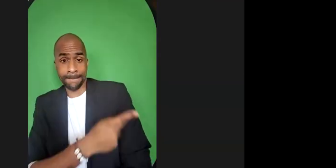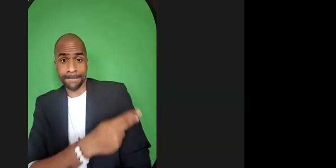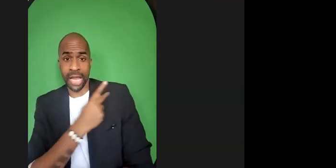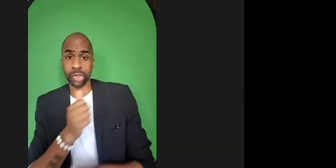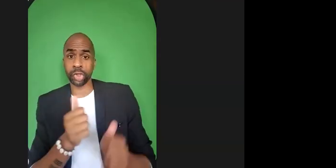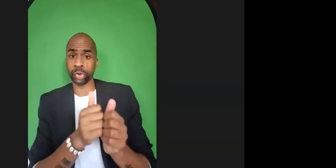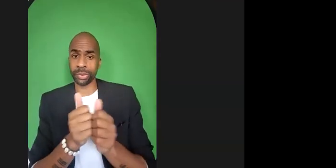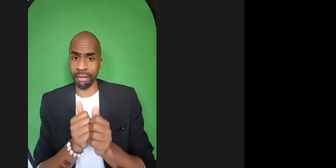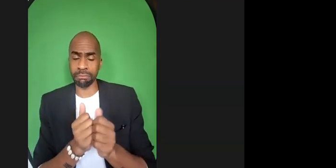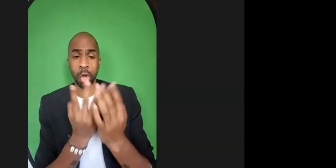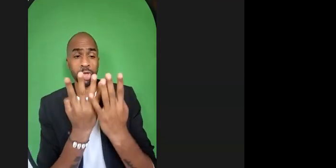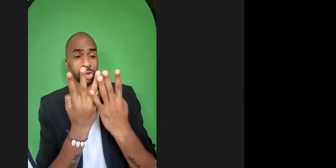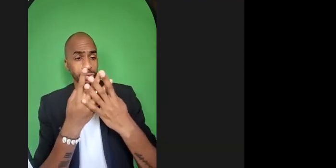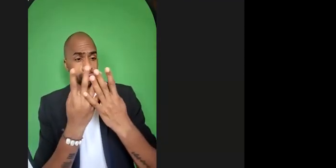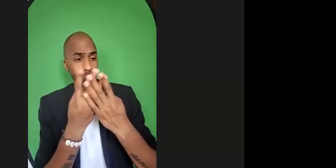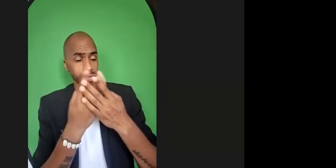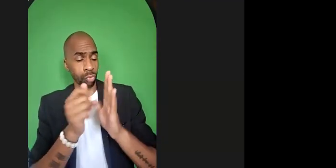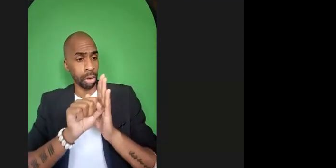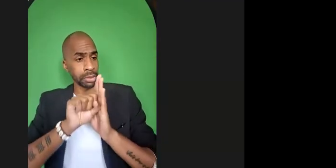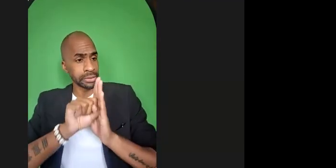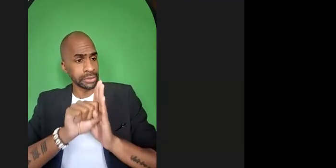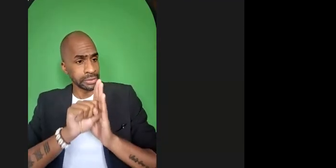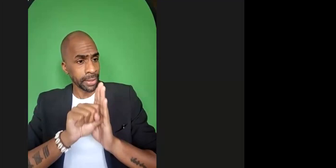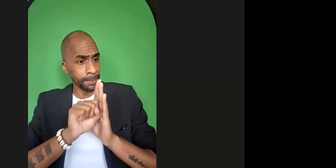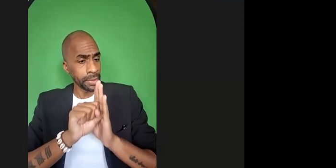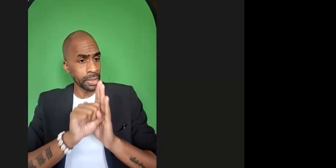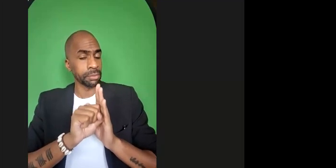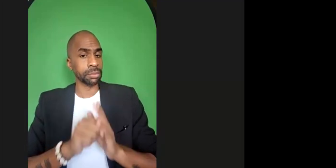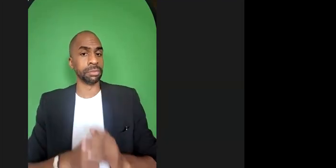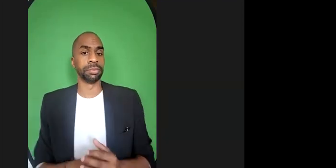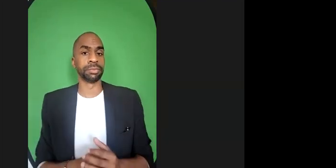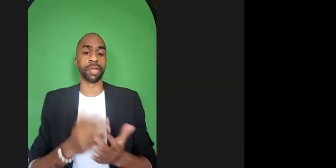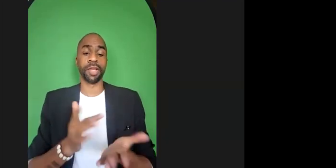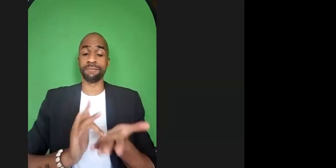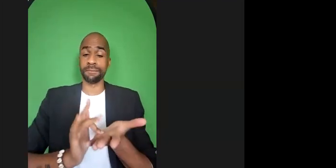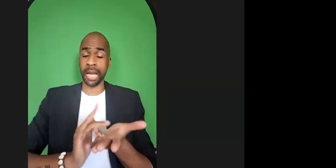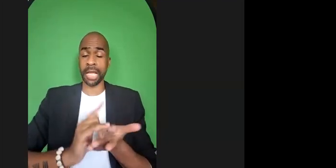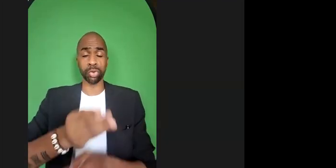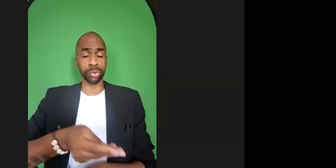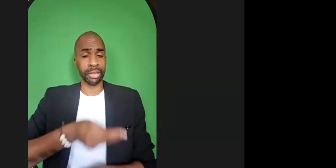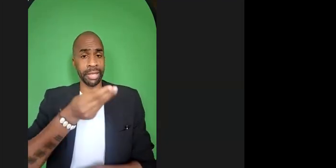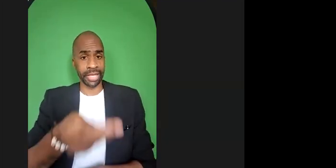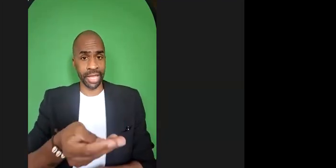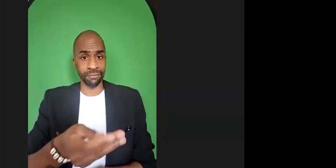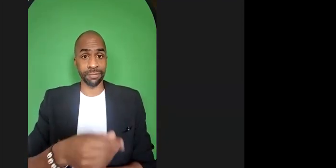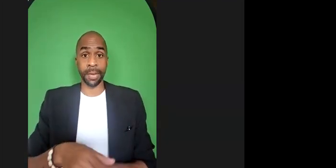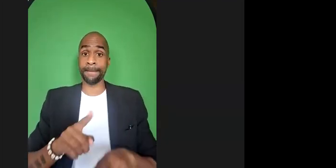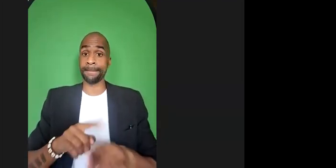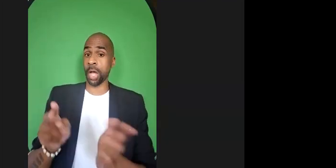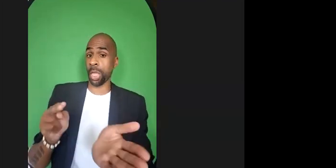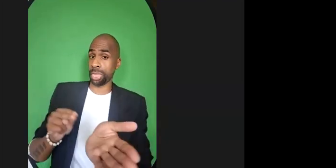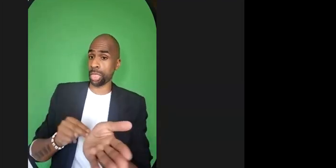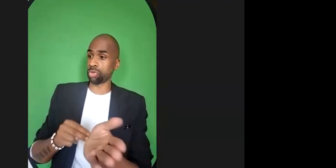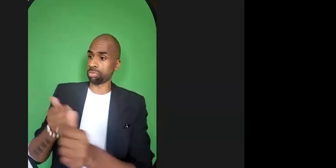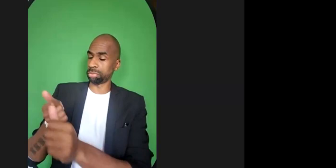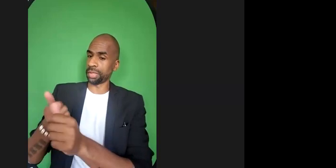for symptoms and try to manage those symptoms with giving, you know, medications, for example, our nurse is actually the one that follows